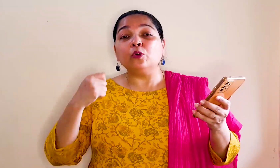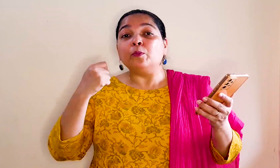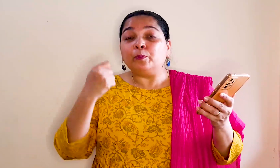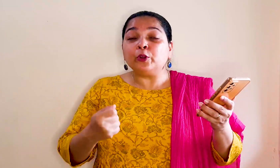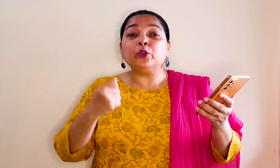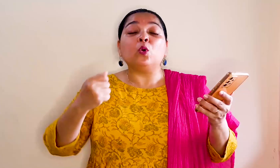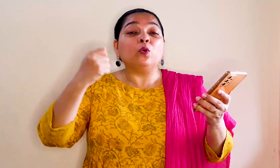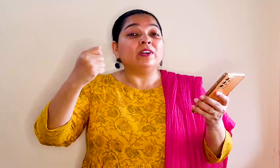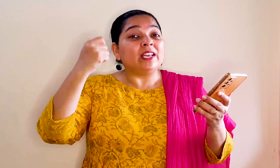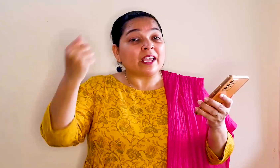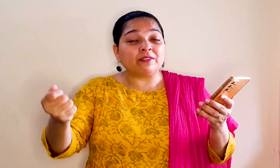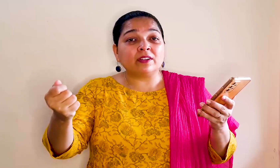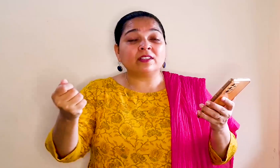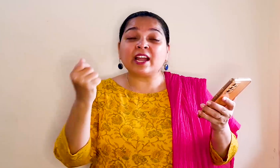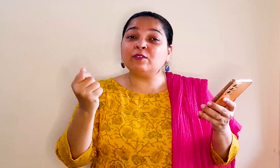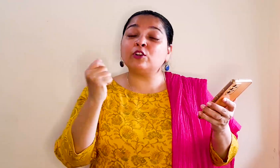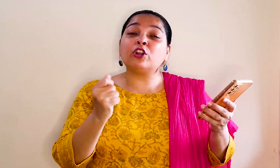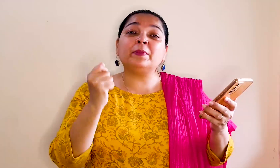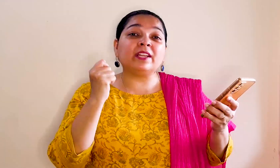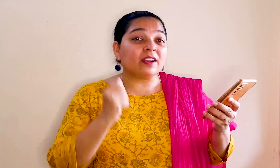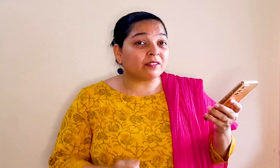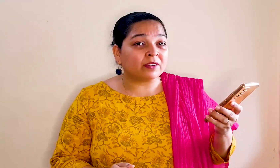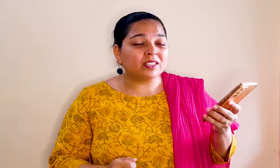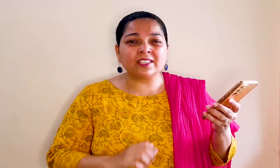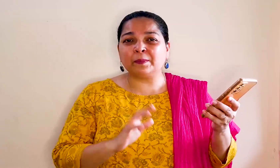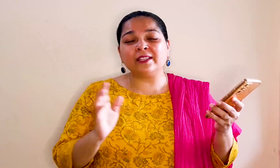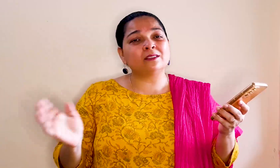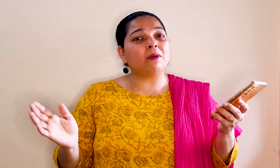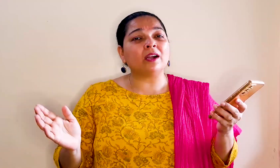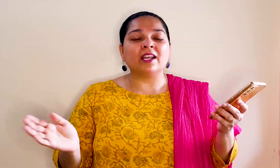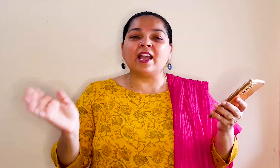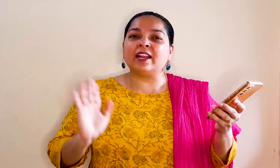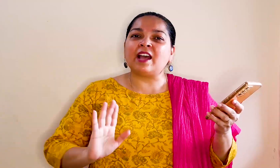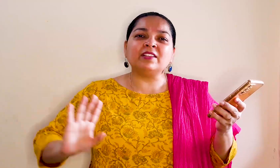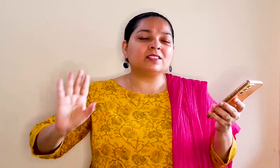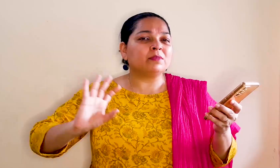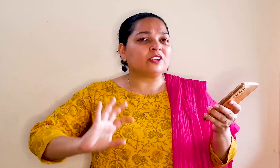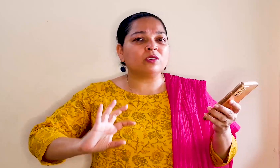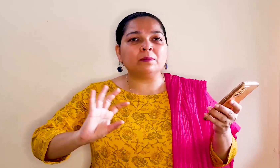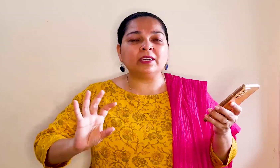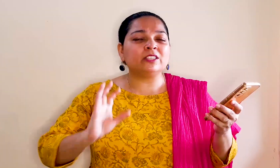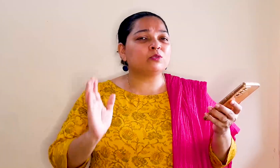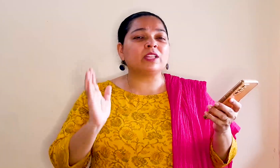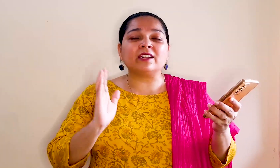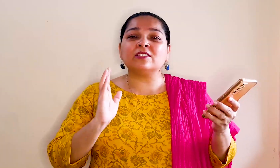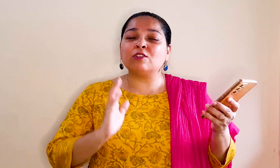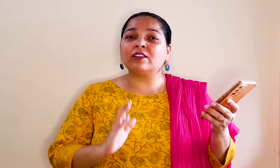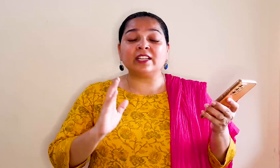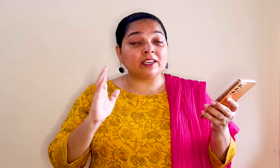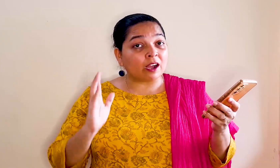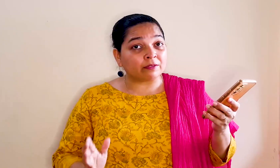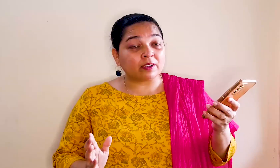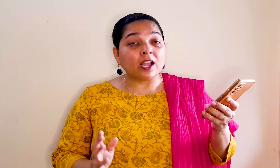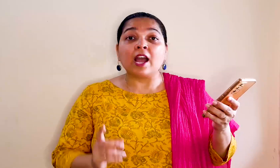or to put you over life. That will not be enough. Just being smart and having some natural abilities, no, that is